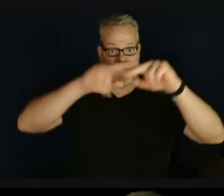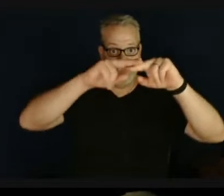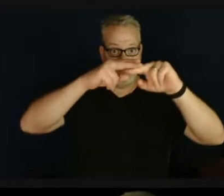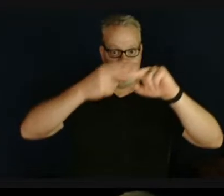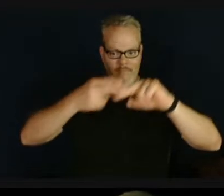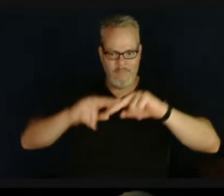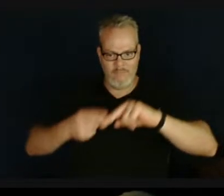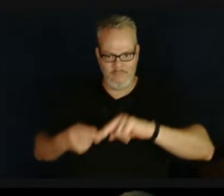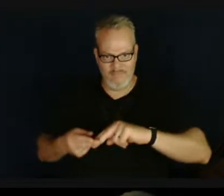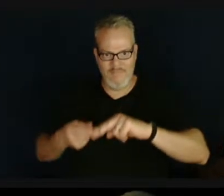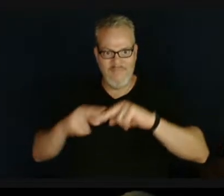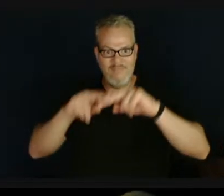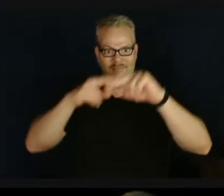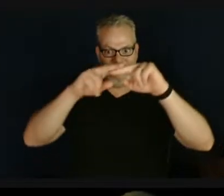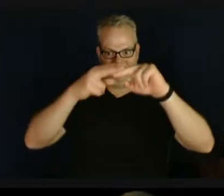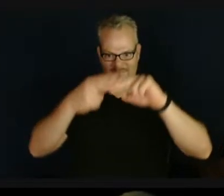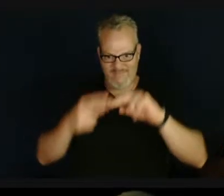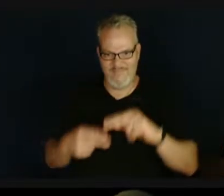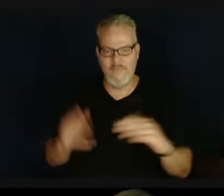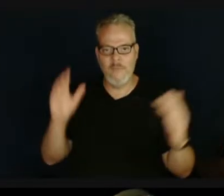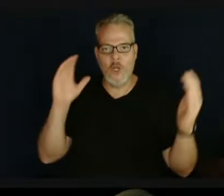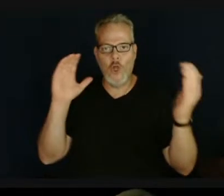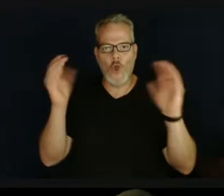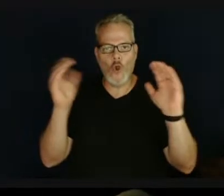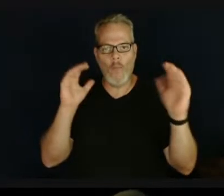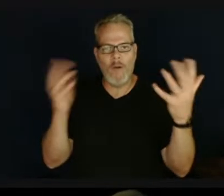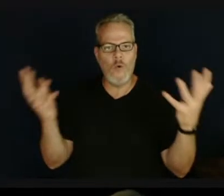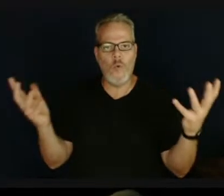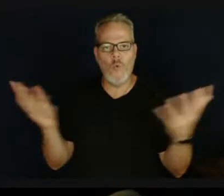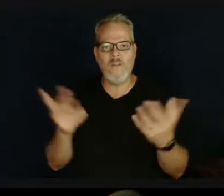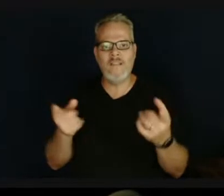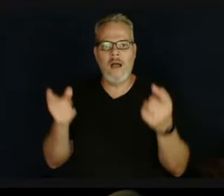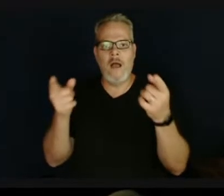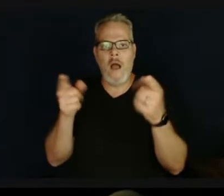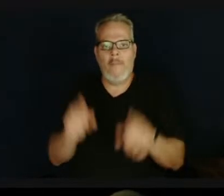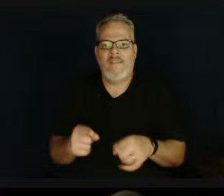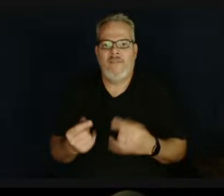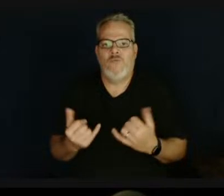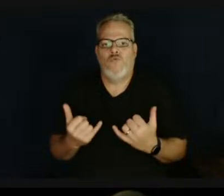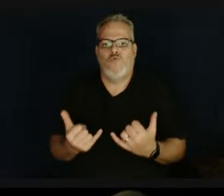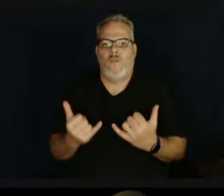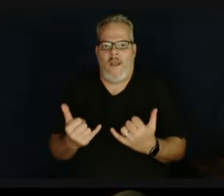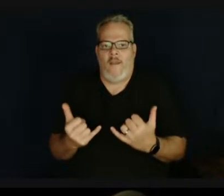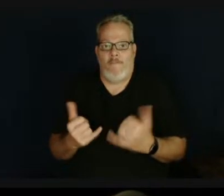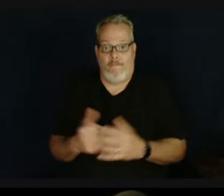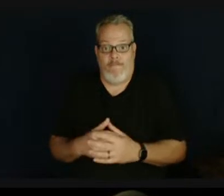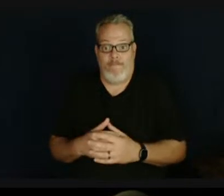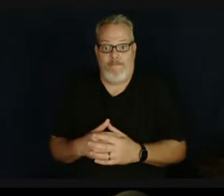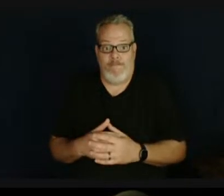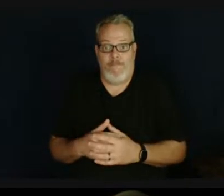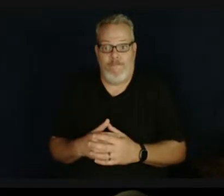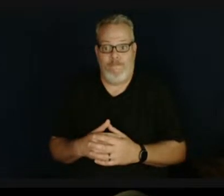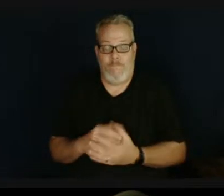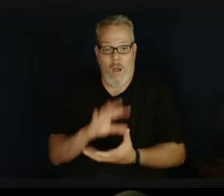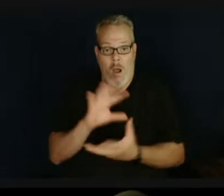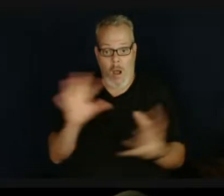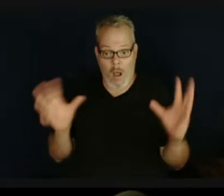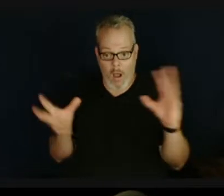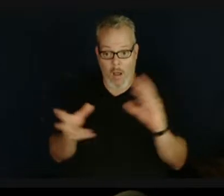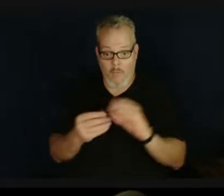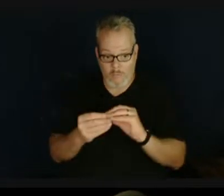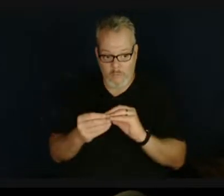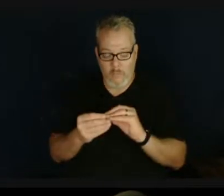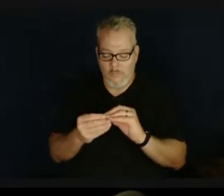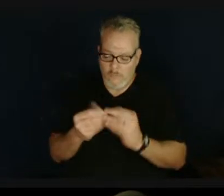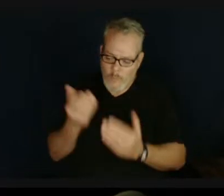Just to compare against what we're seeing today and what we saw at Kīlauea as well. Right, so in all, we probably